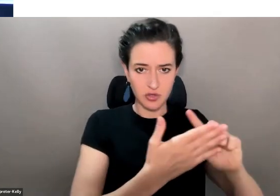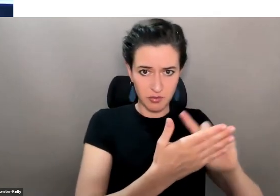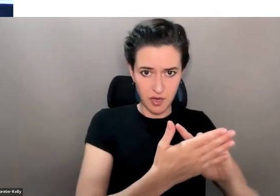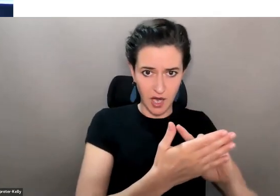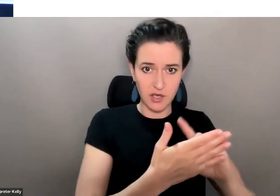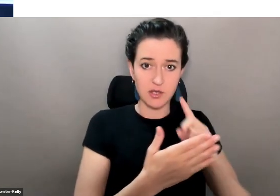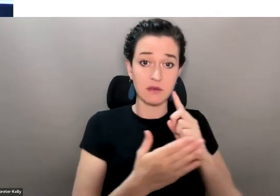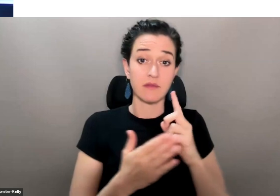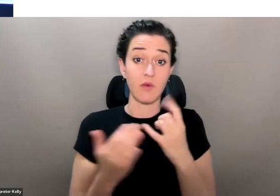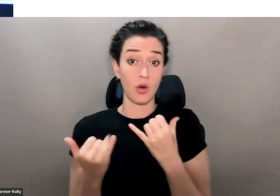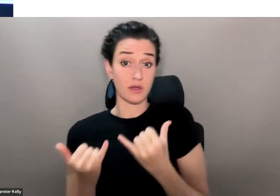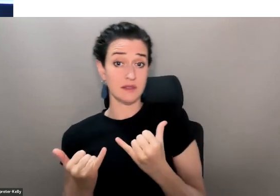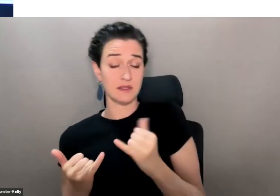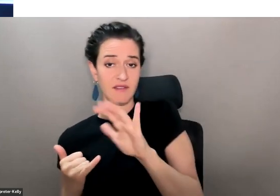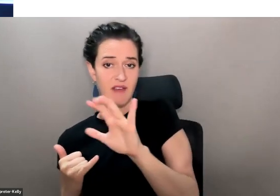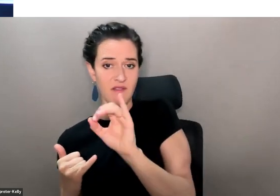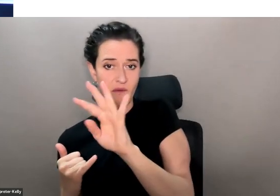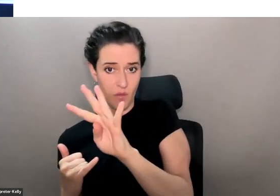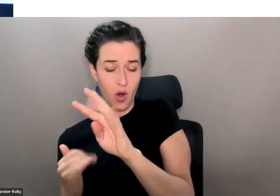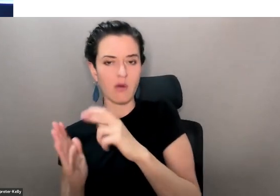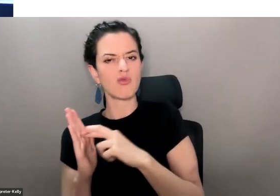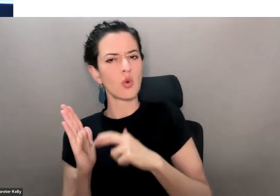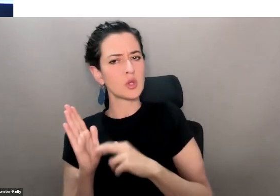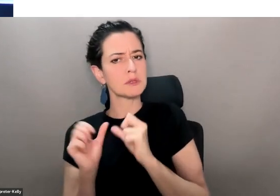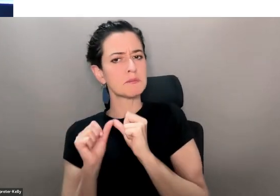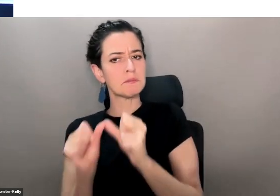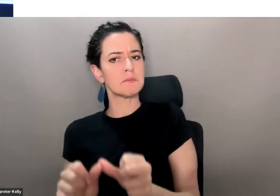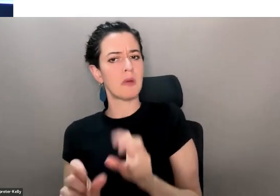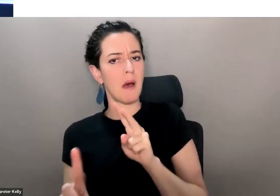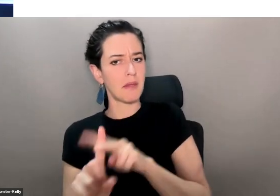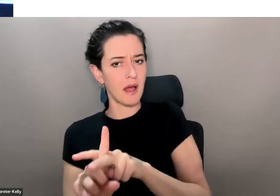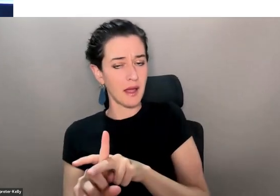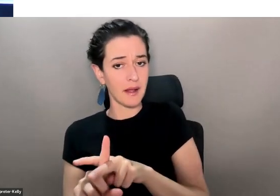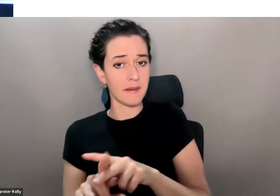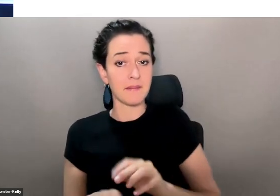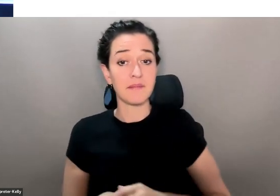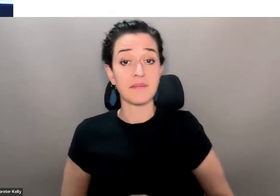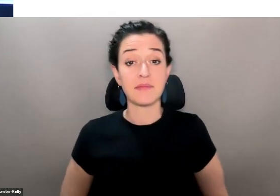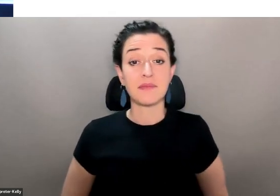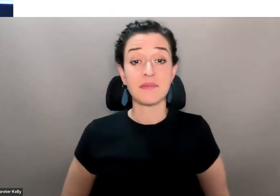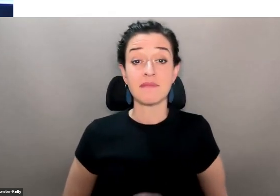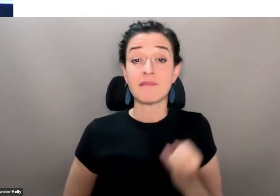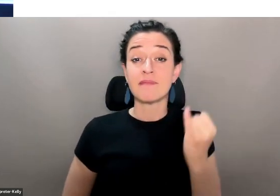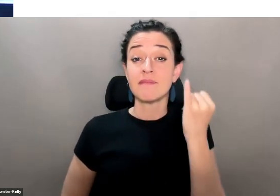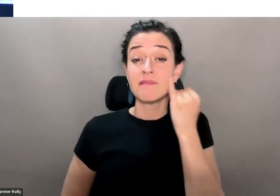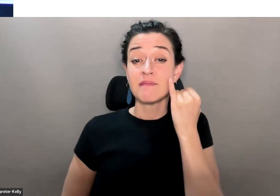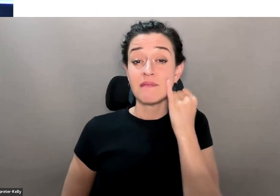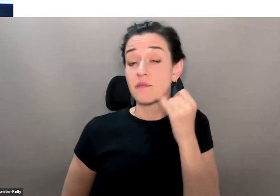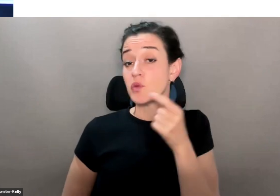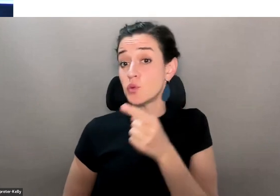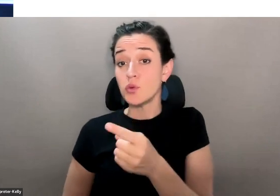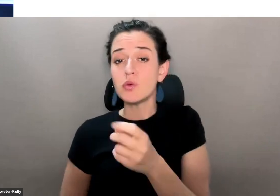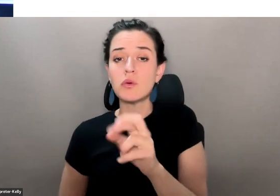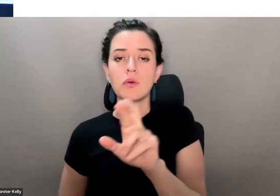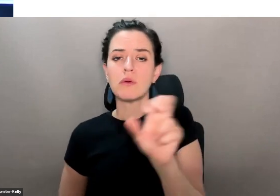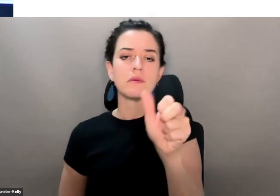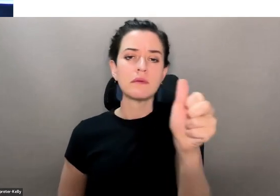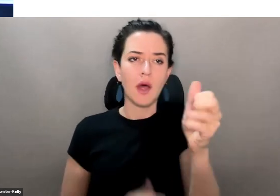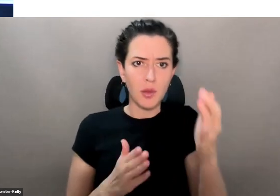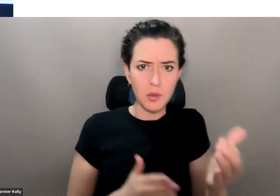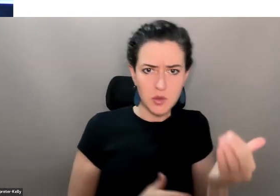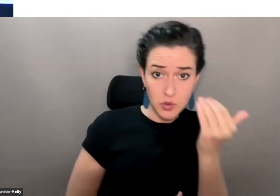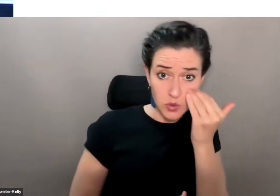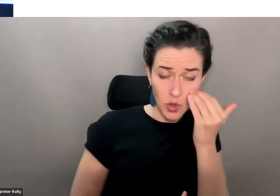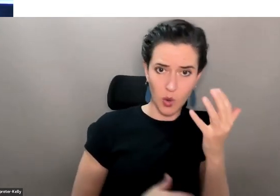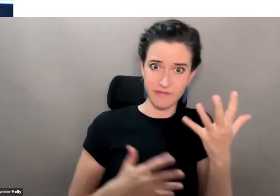existing 504 rule continue to apply. If you believe you or someone you know has been discriminated against, you can